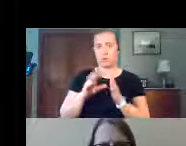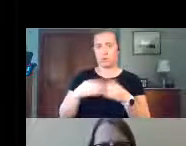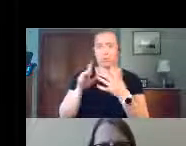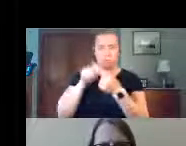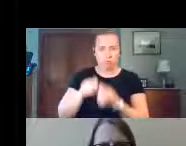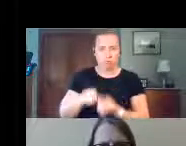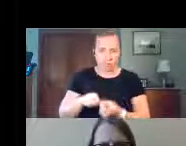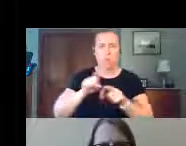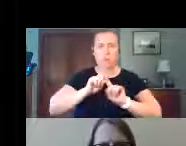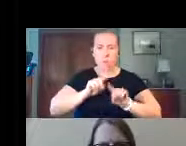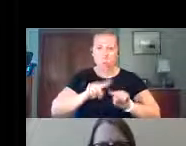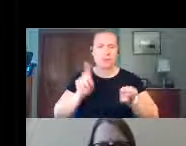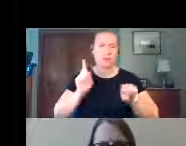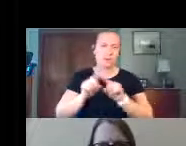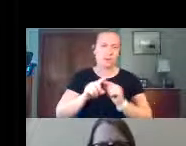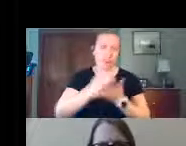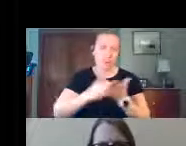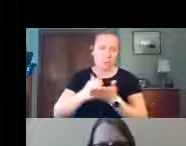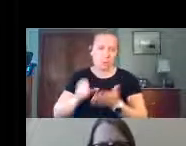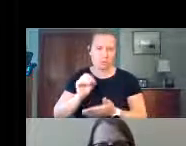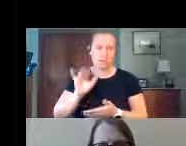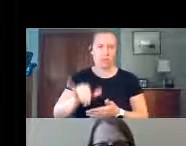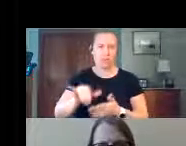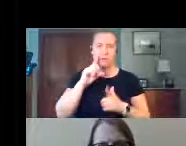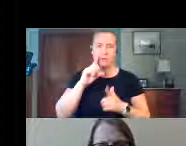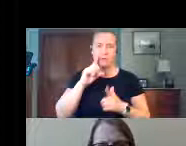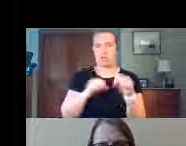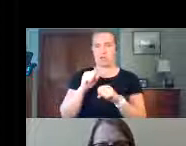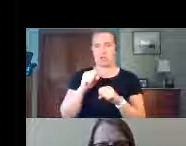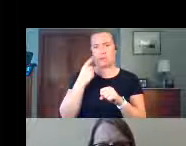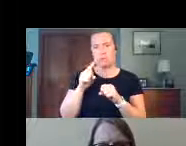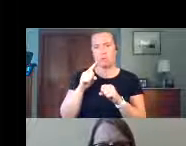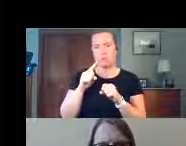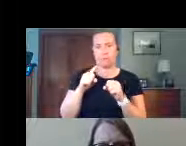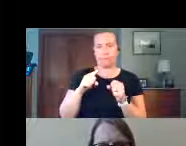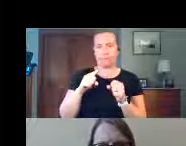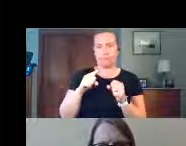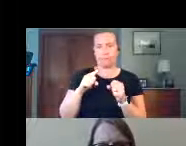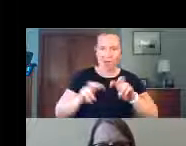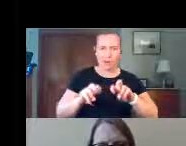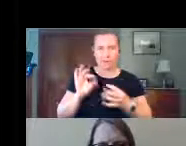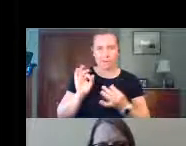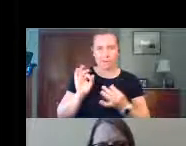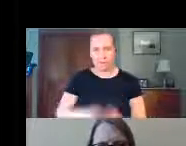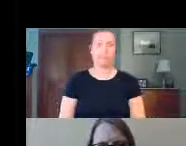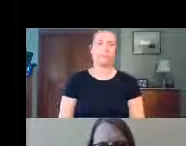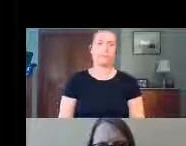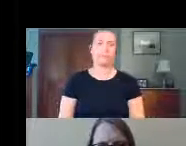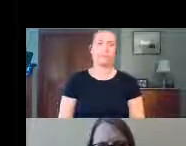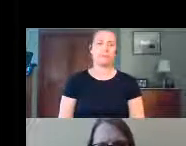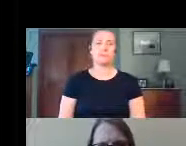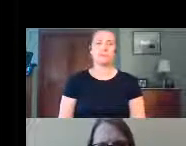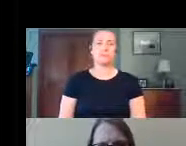different components of the audit and feedback strategy and how they build on theory, which was a point that Dr.